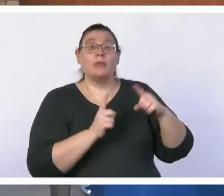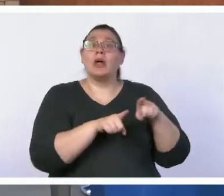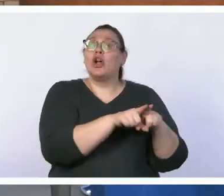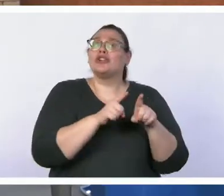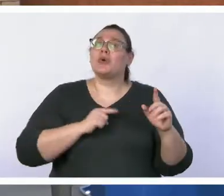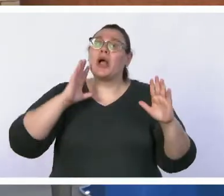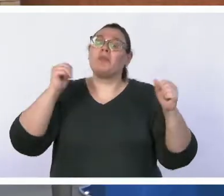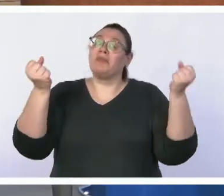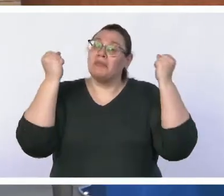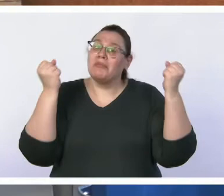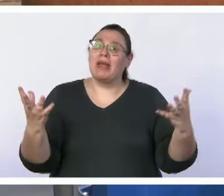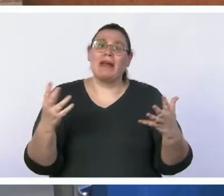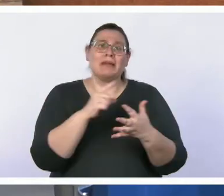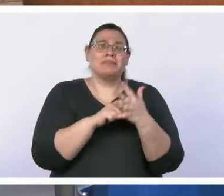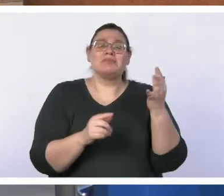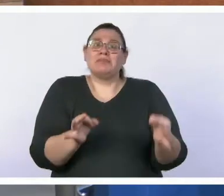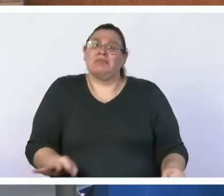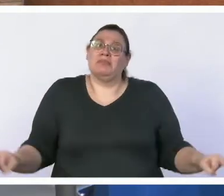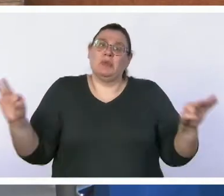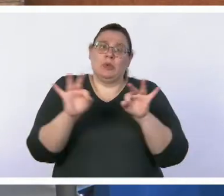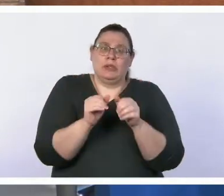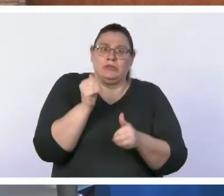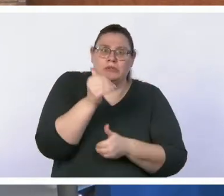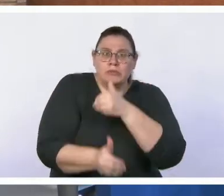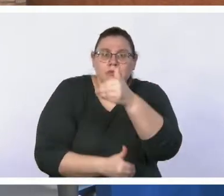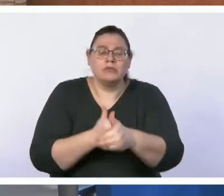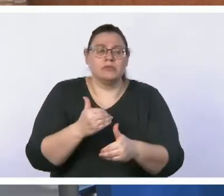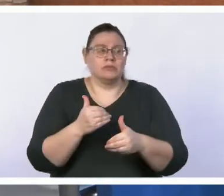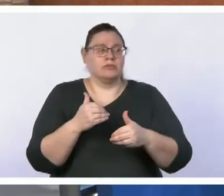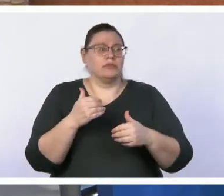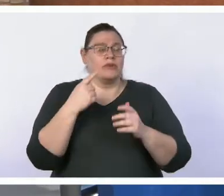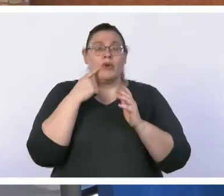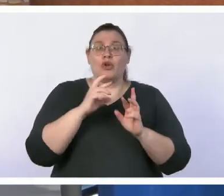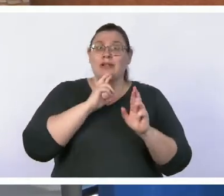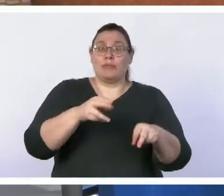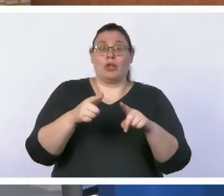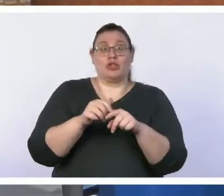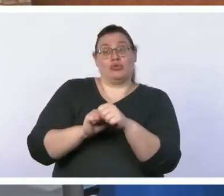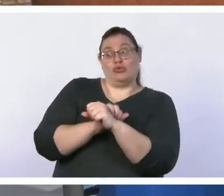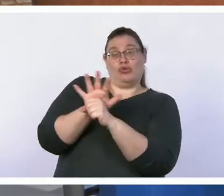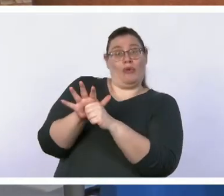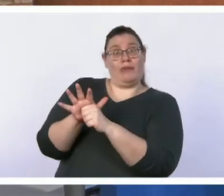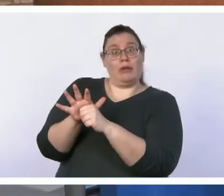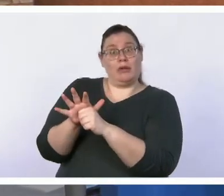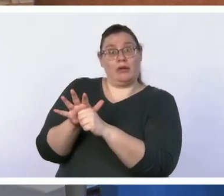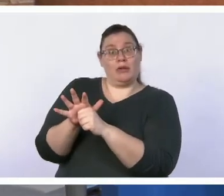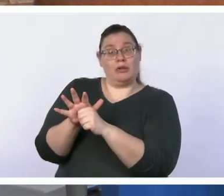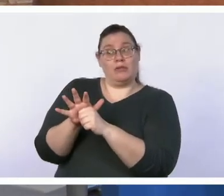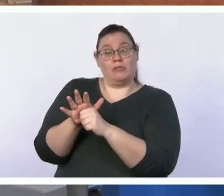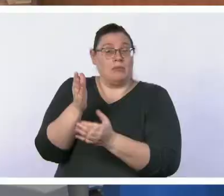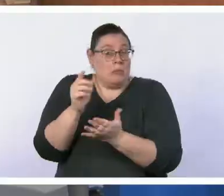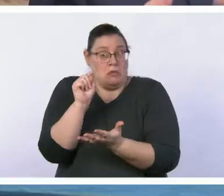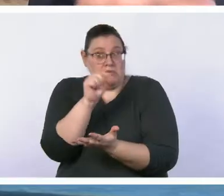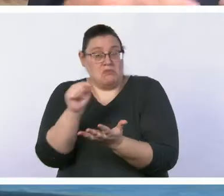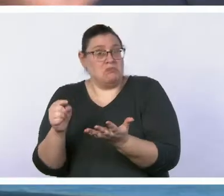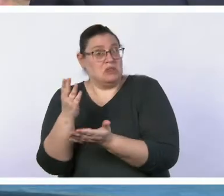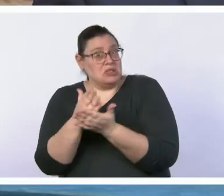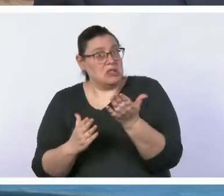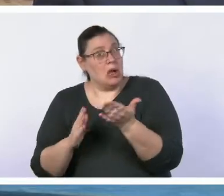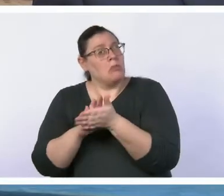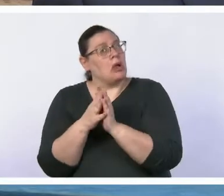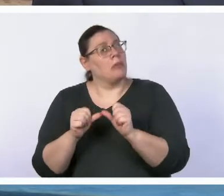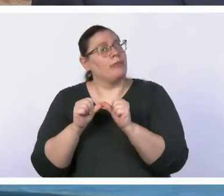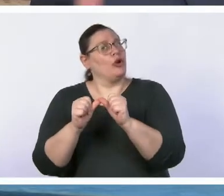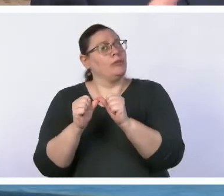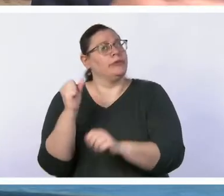many of these really important steps that we took in response to the COVID crisis some of them may become